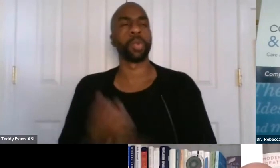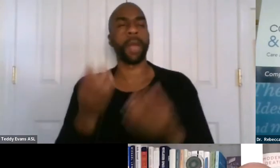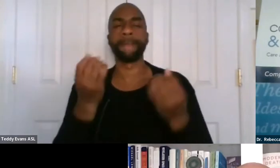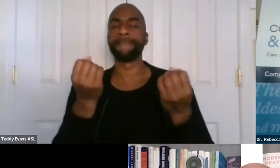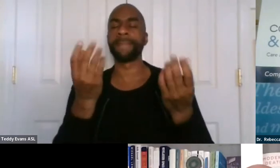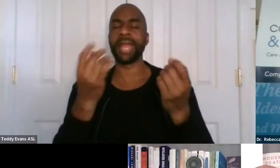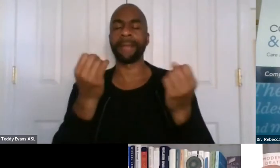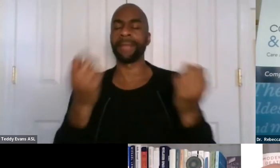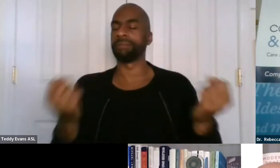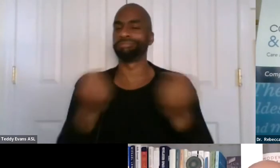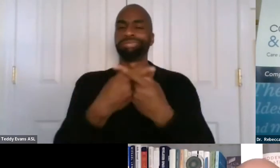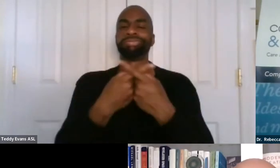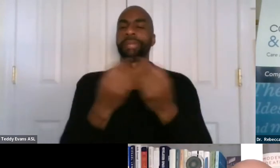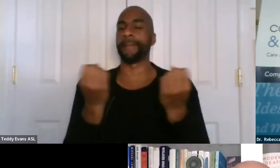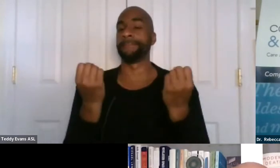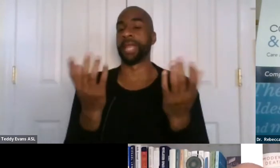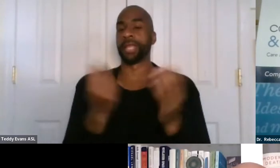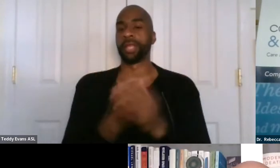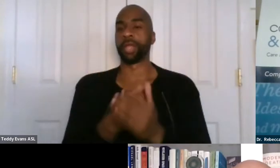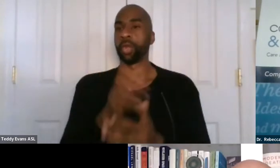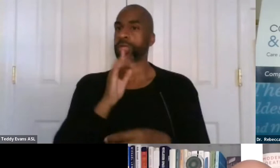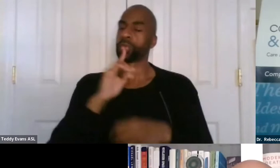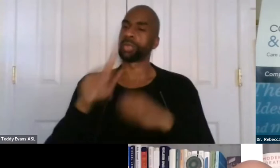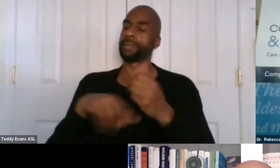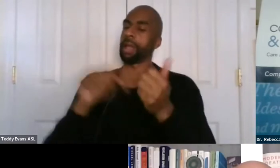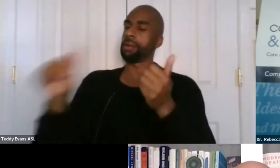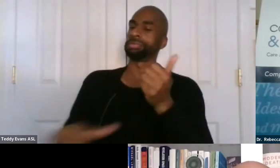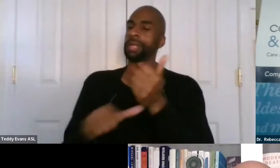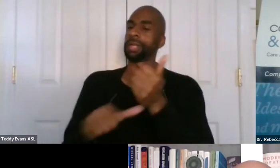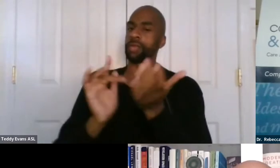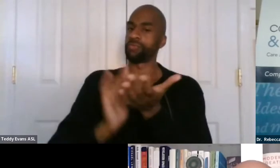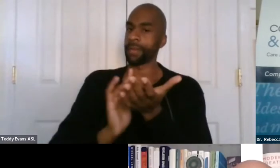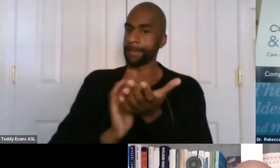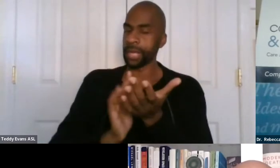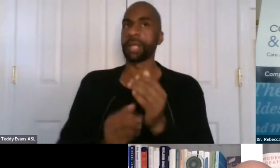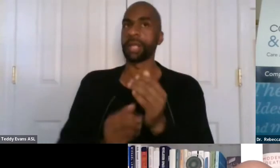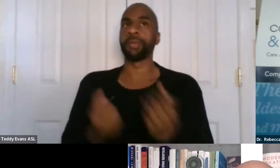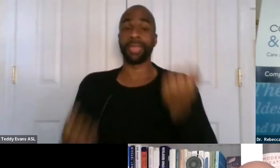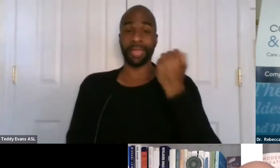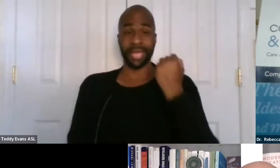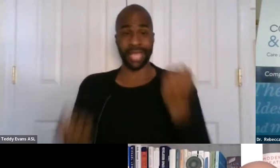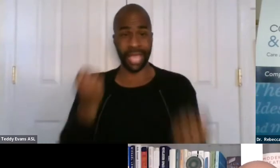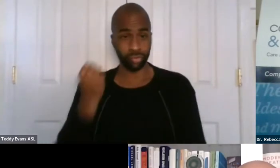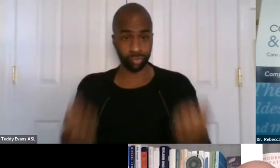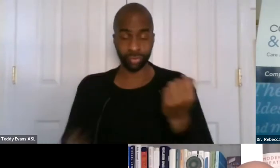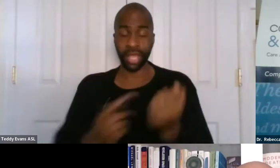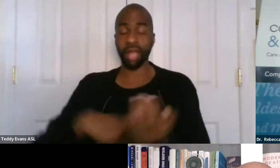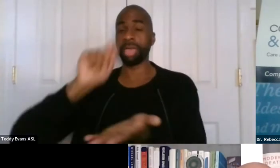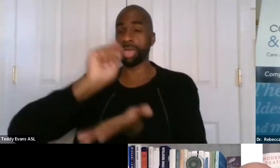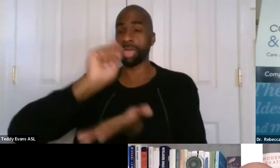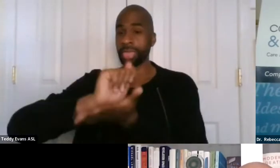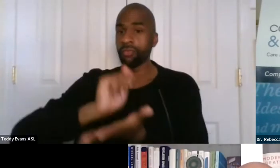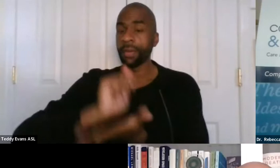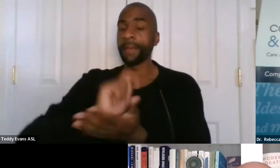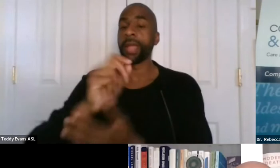I mean, we just talked about complementary medicine and the role for exercise and therapy and hypnosis, et cetera. And, you know, for many patients, these